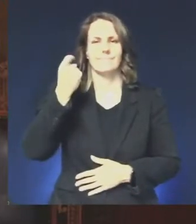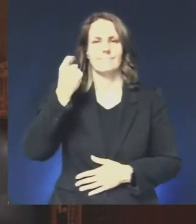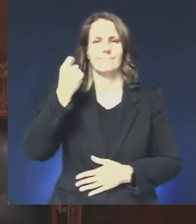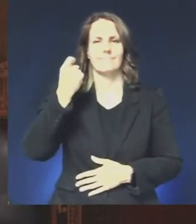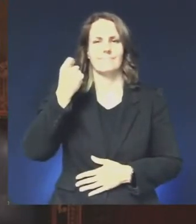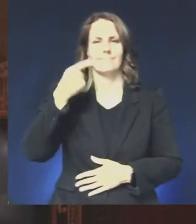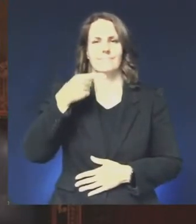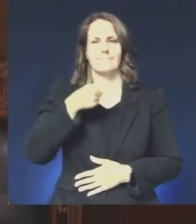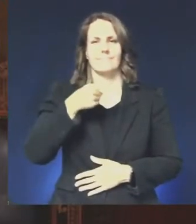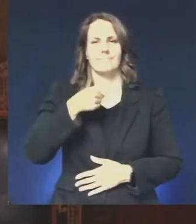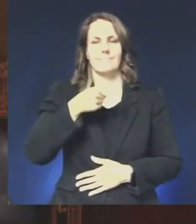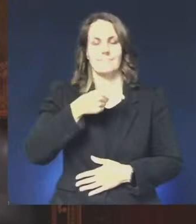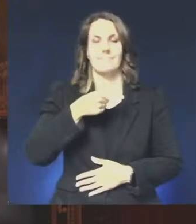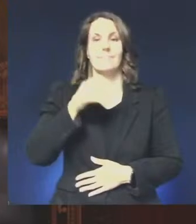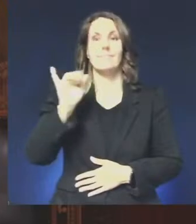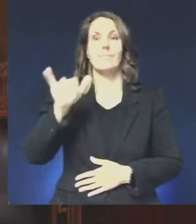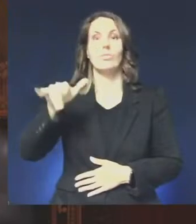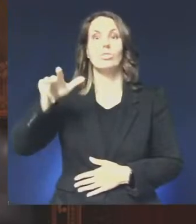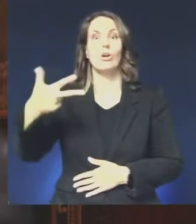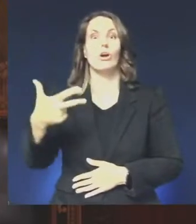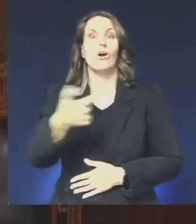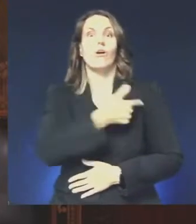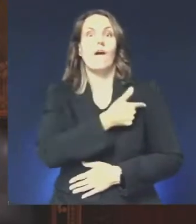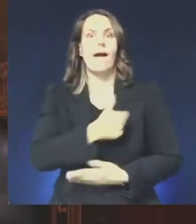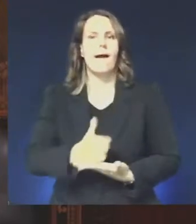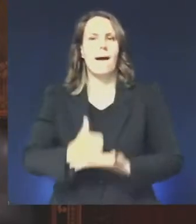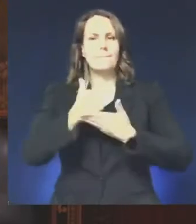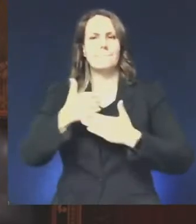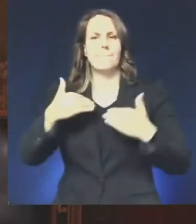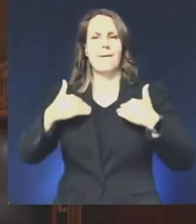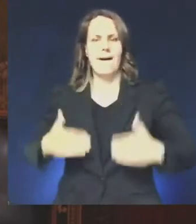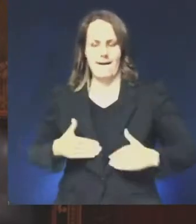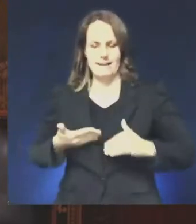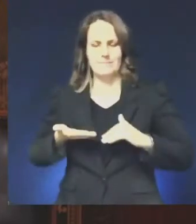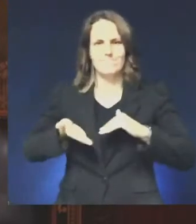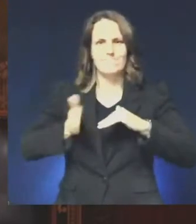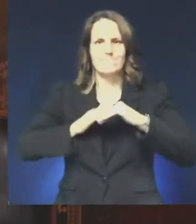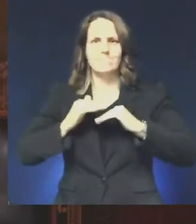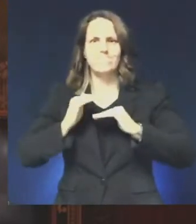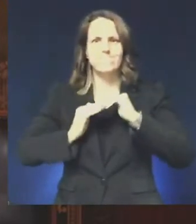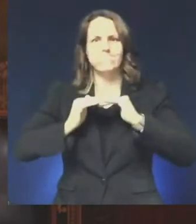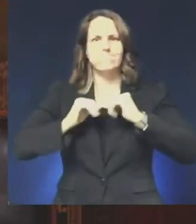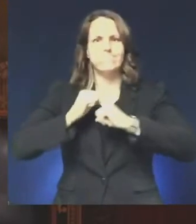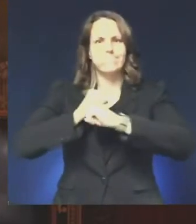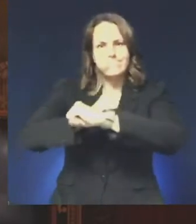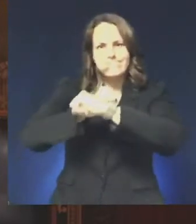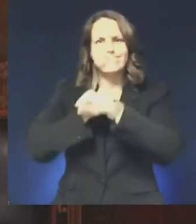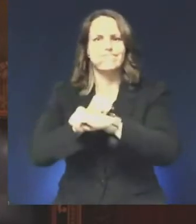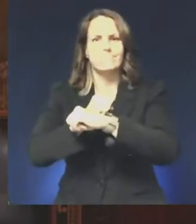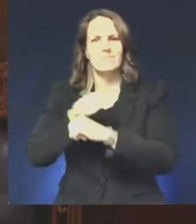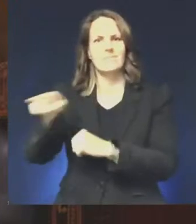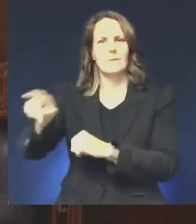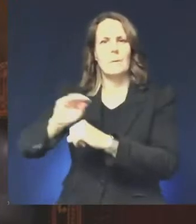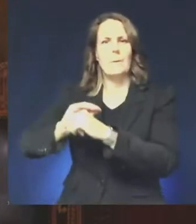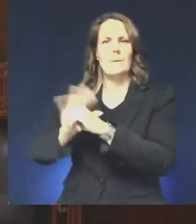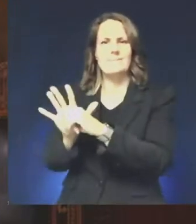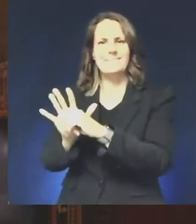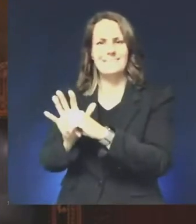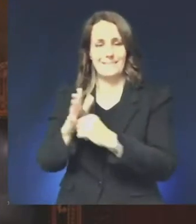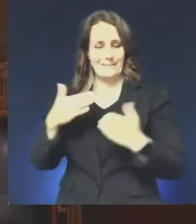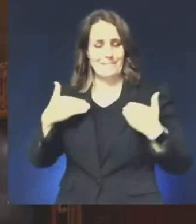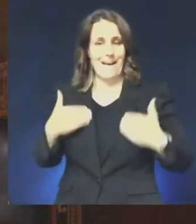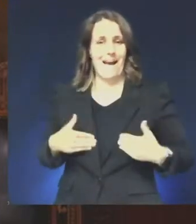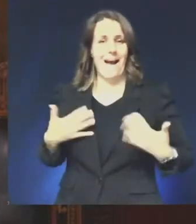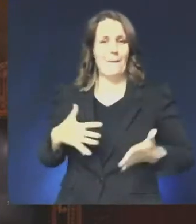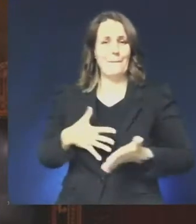presumption would then be that those individuals who require a third dose would have similar levels of protection. So